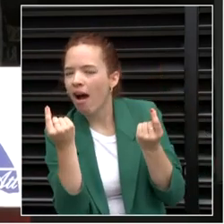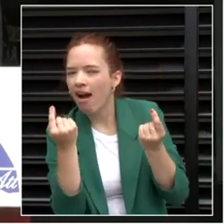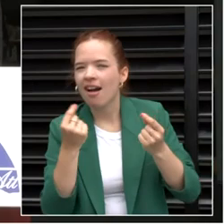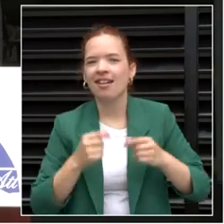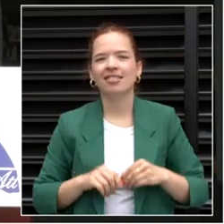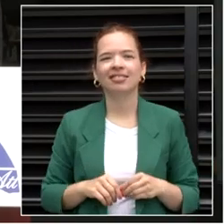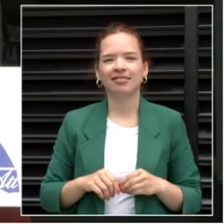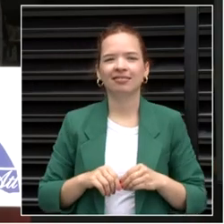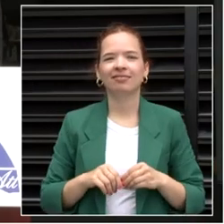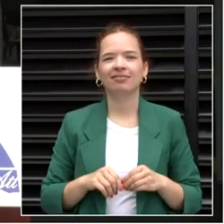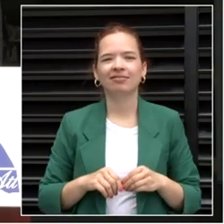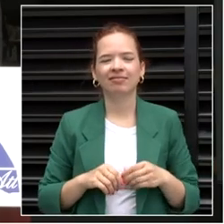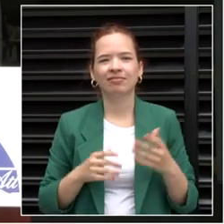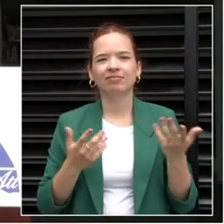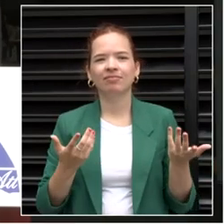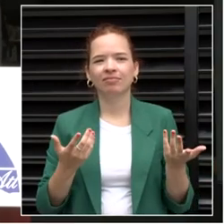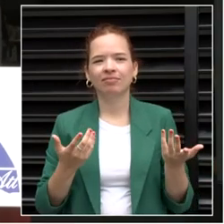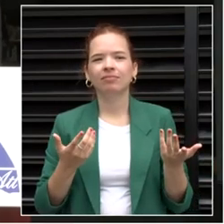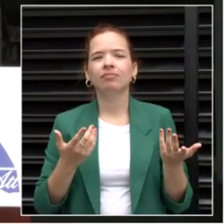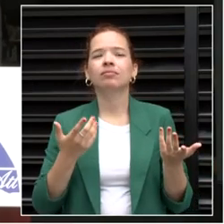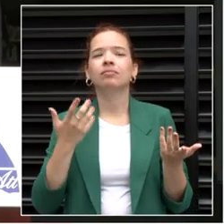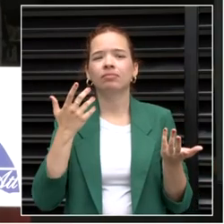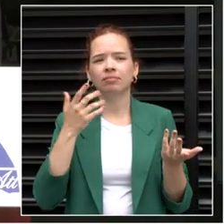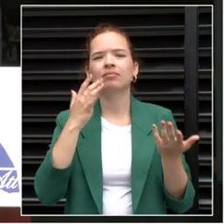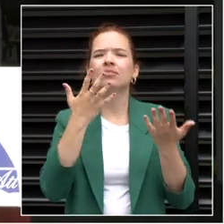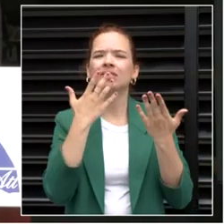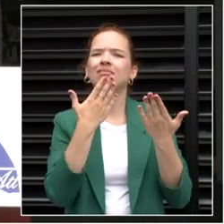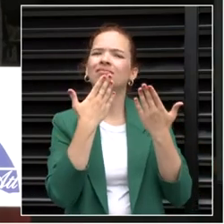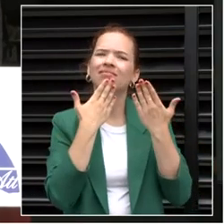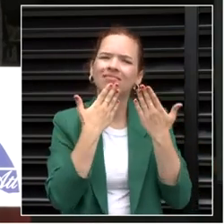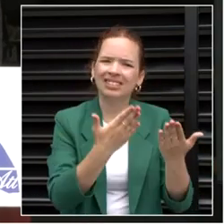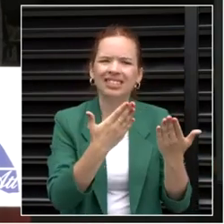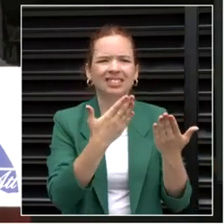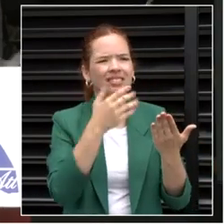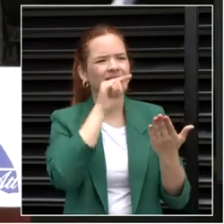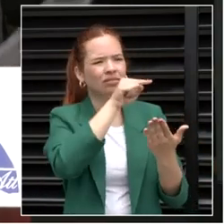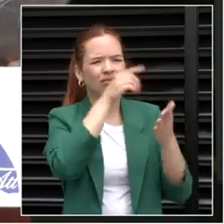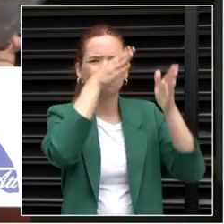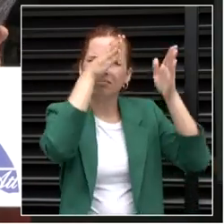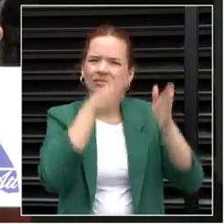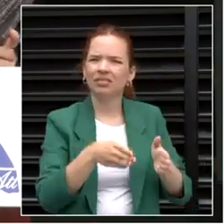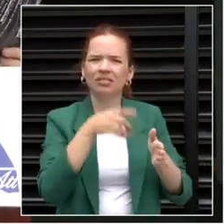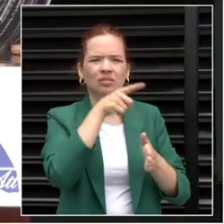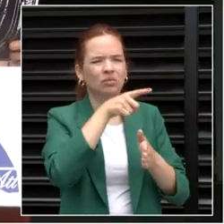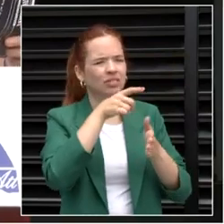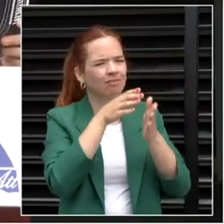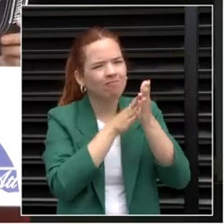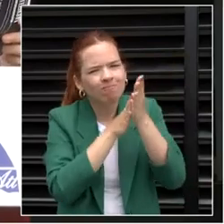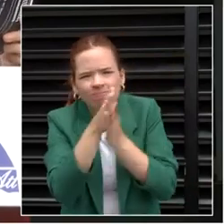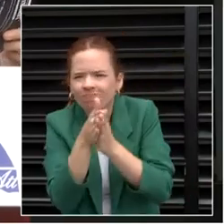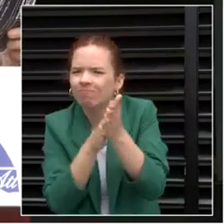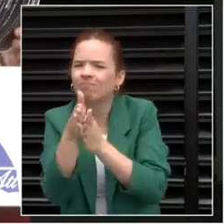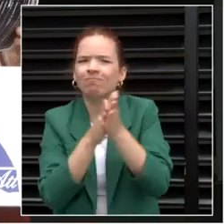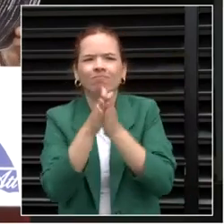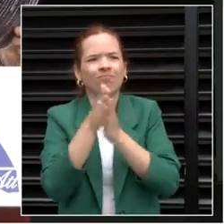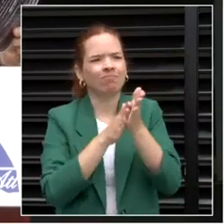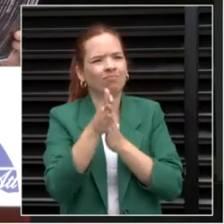thank someone who really motivated me to get this place open. Fox 5 News did a poll.